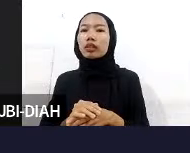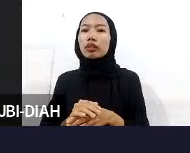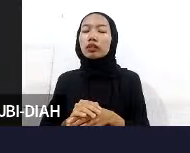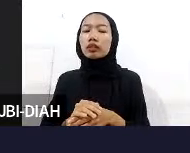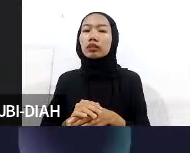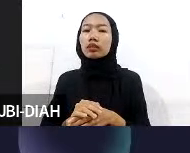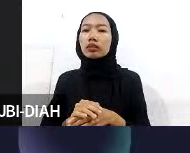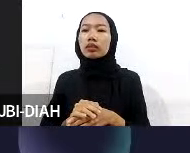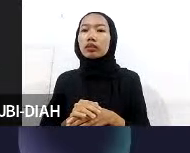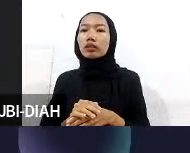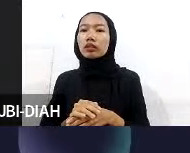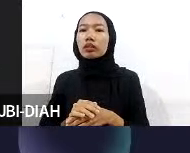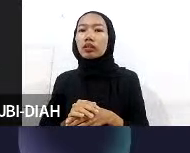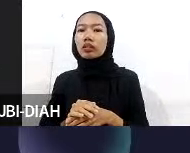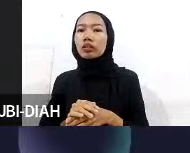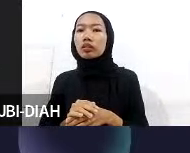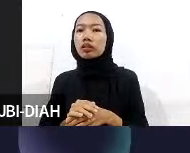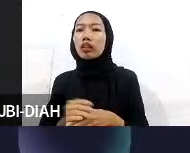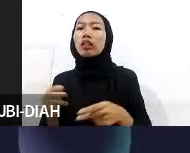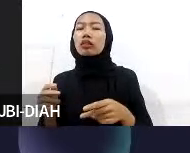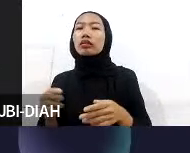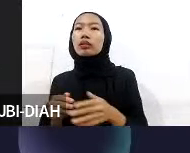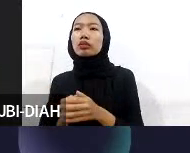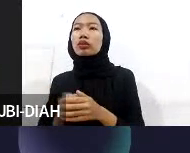Next slide.